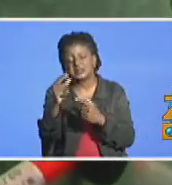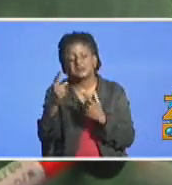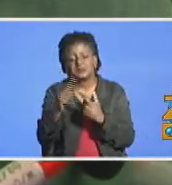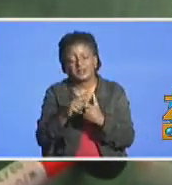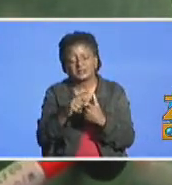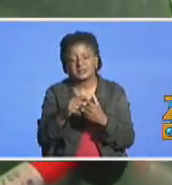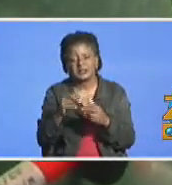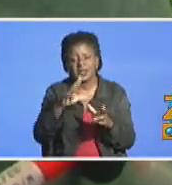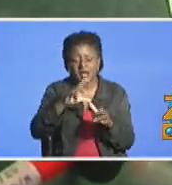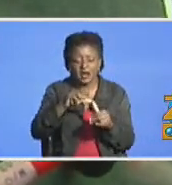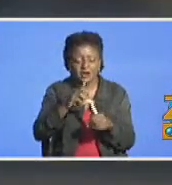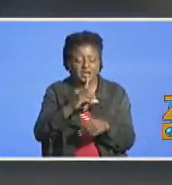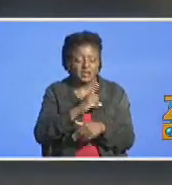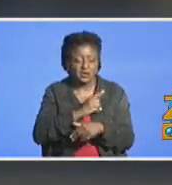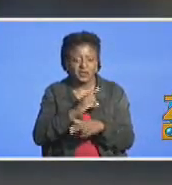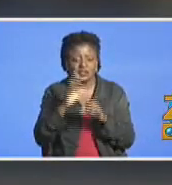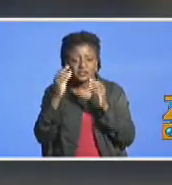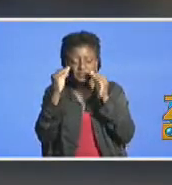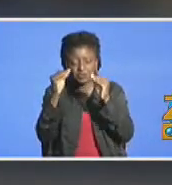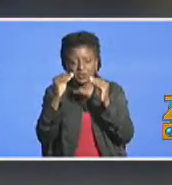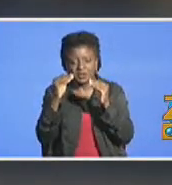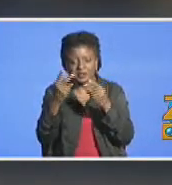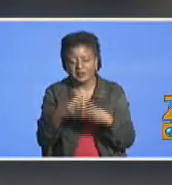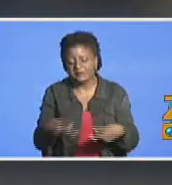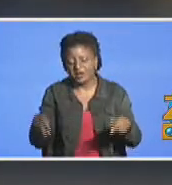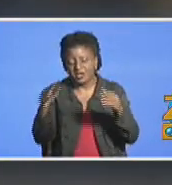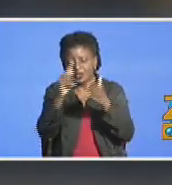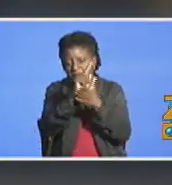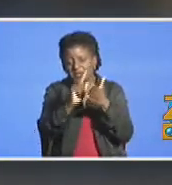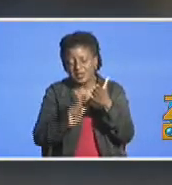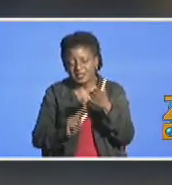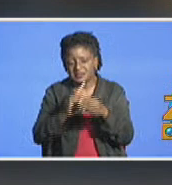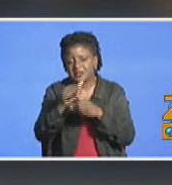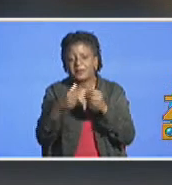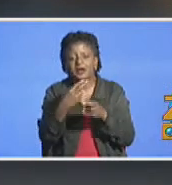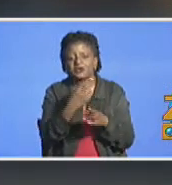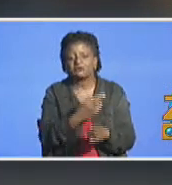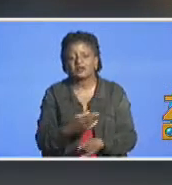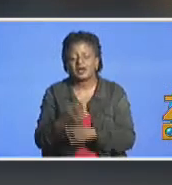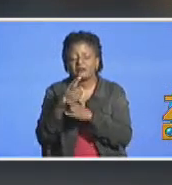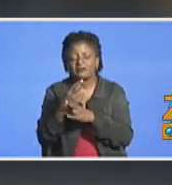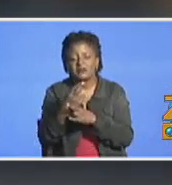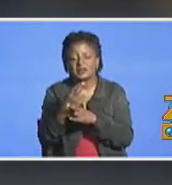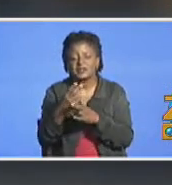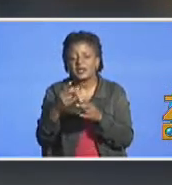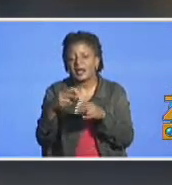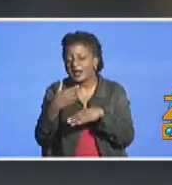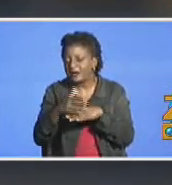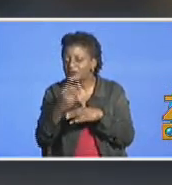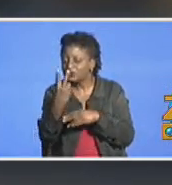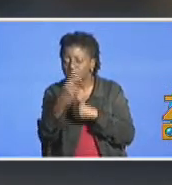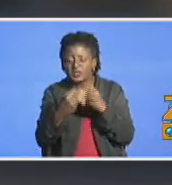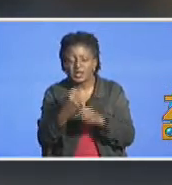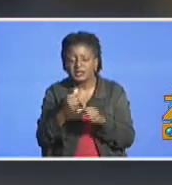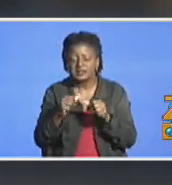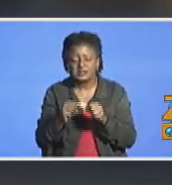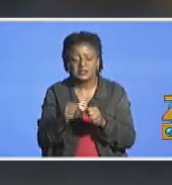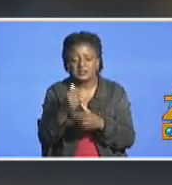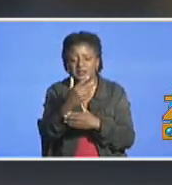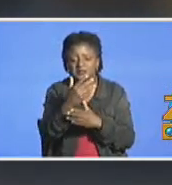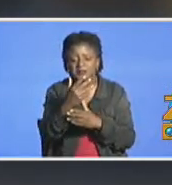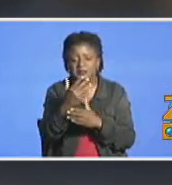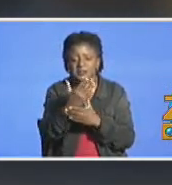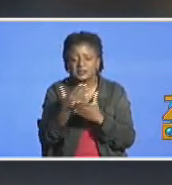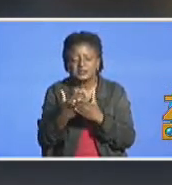in power recovery. It's been nearly 2 years, and many areas of Abaco still don't have reliable power. You just cannot do business without